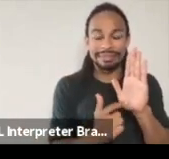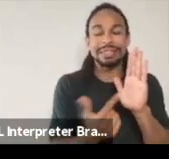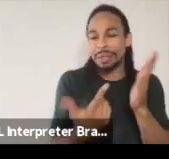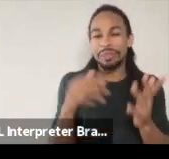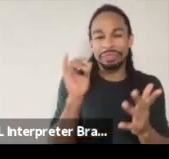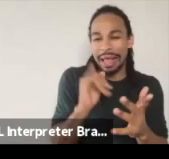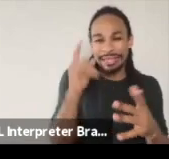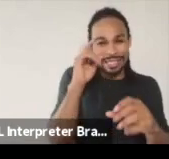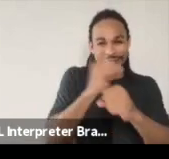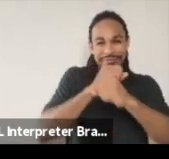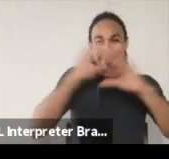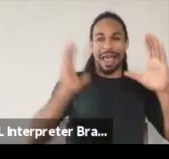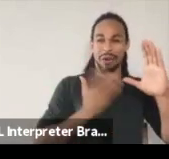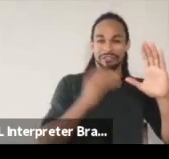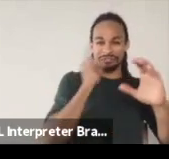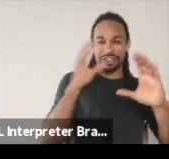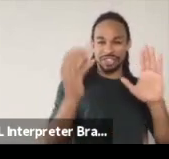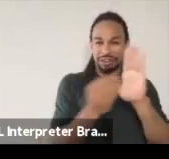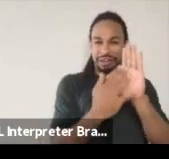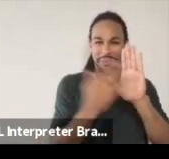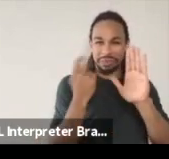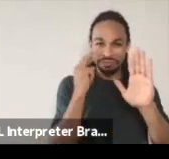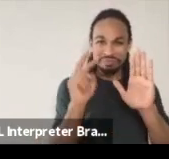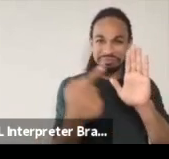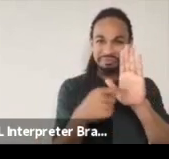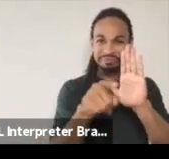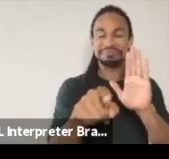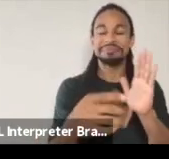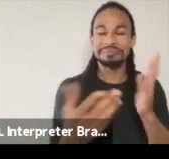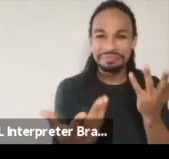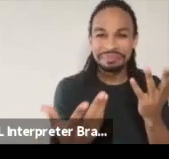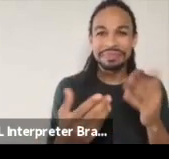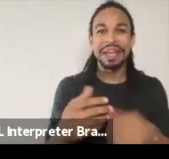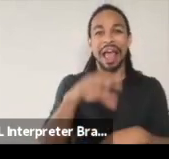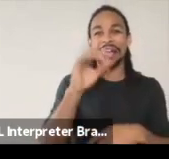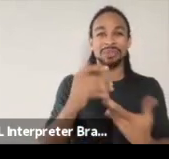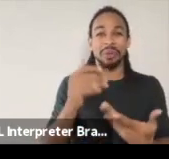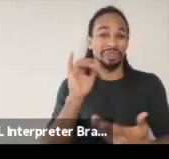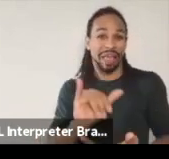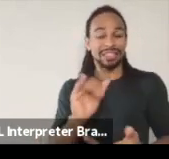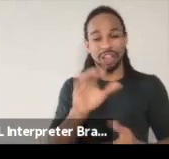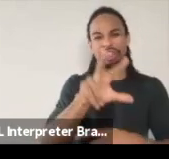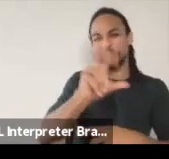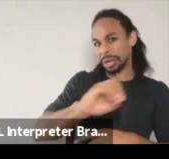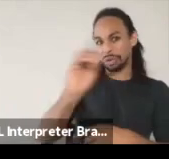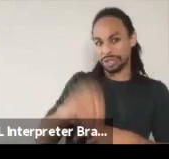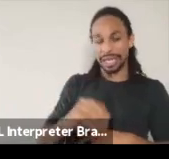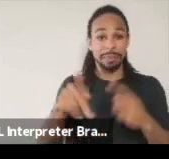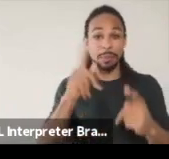race and ethnicity means, and that's at about 30%. And so I see that folks are